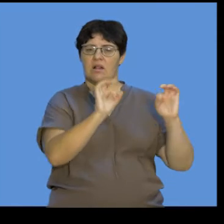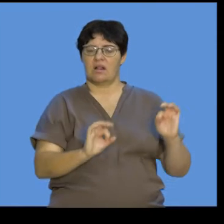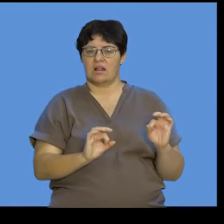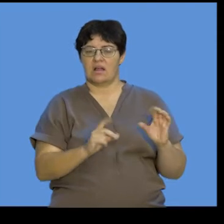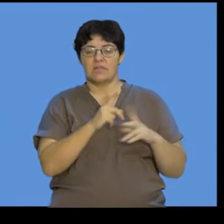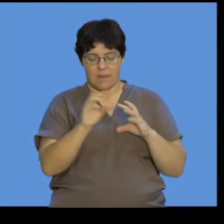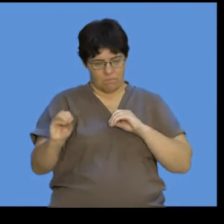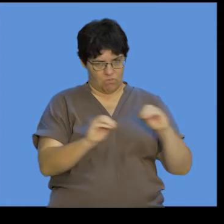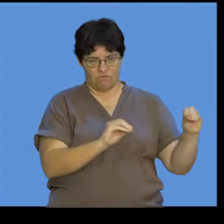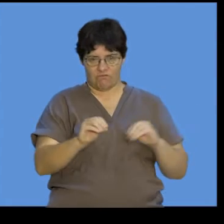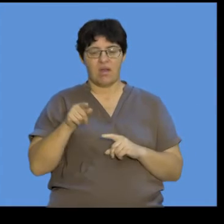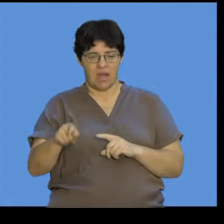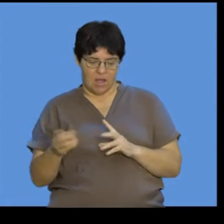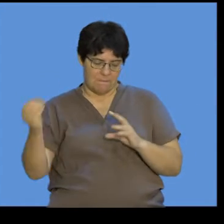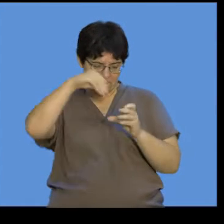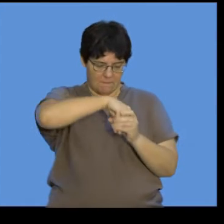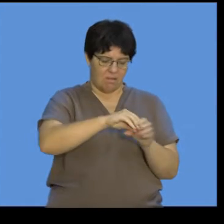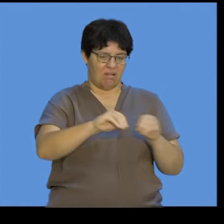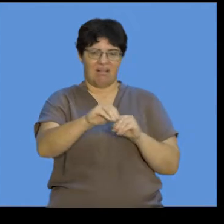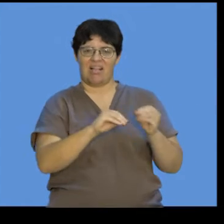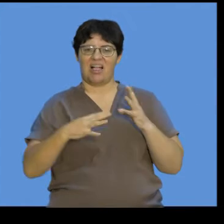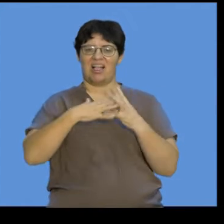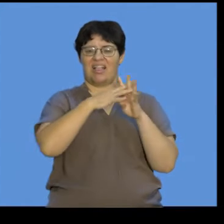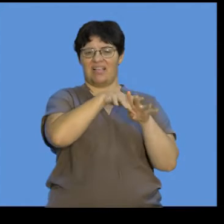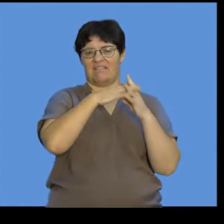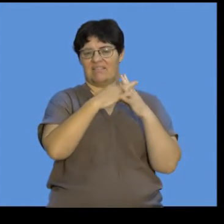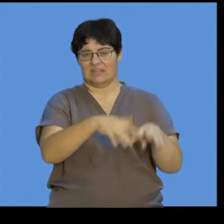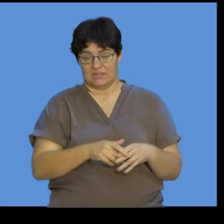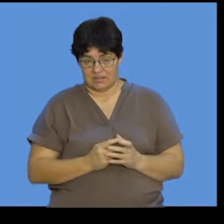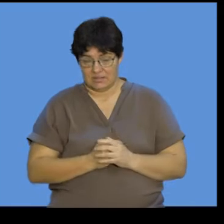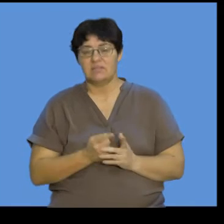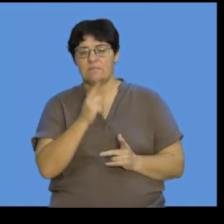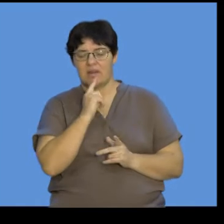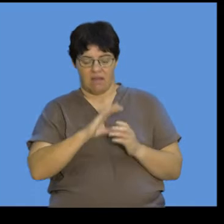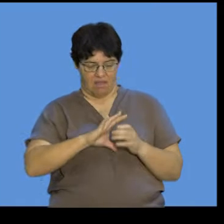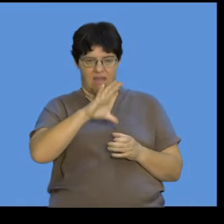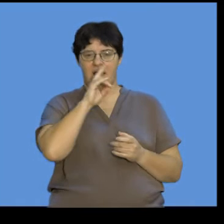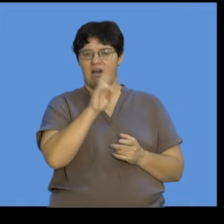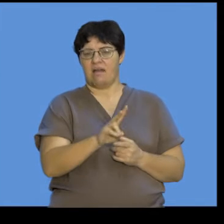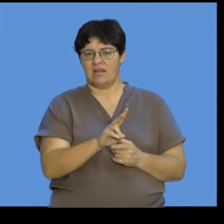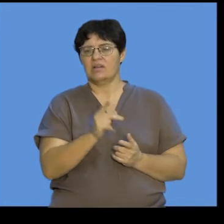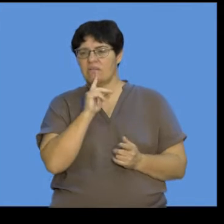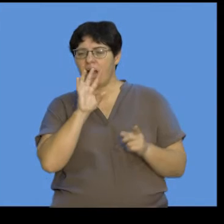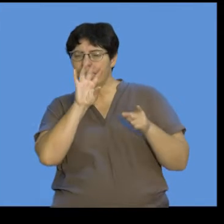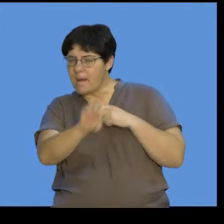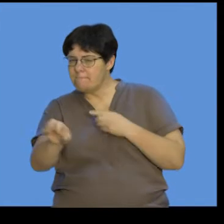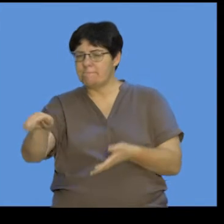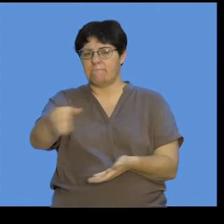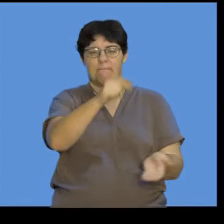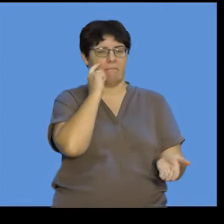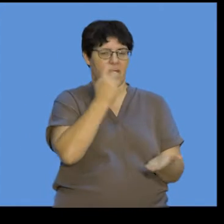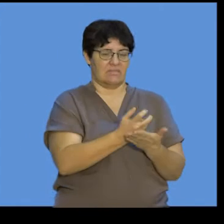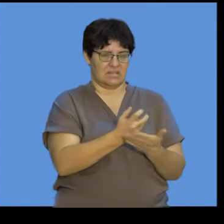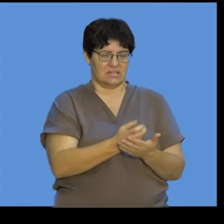what? Of motion. This is something that would collect as evidence in terms of trying to understand, the